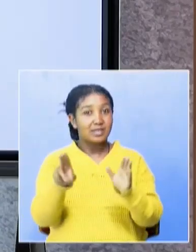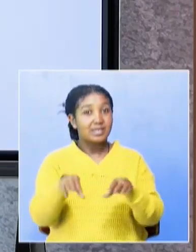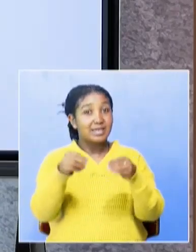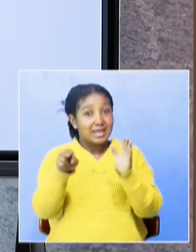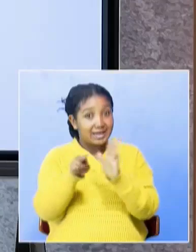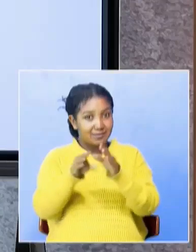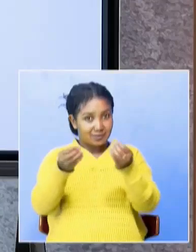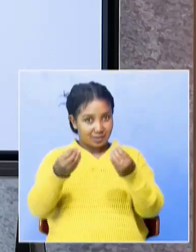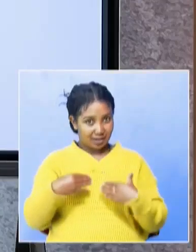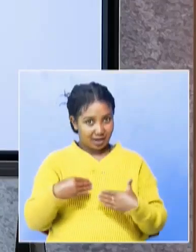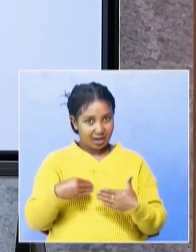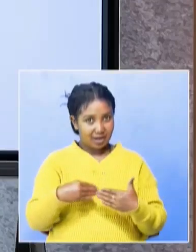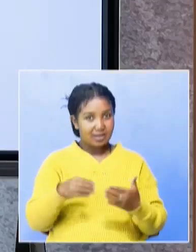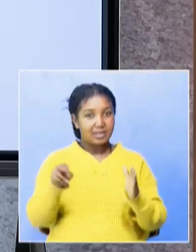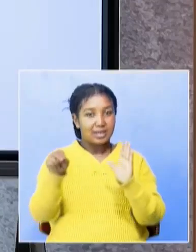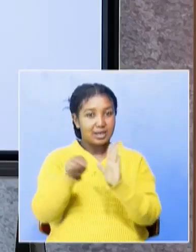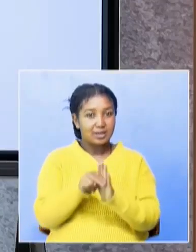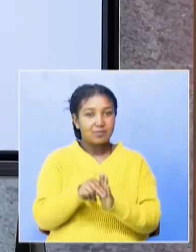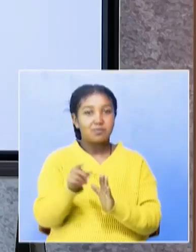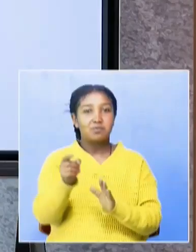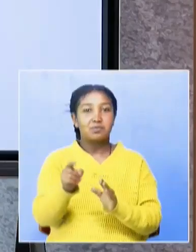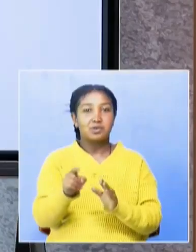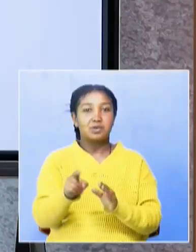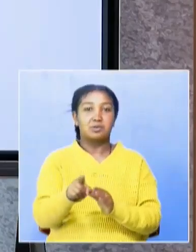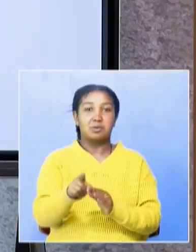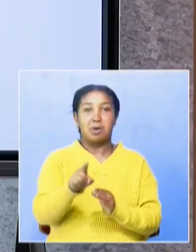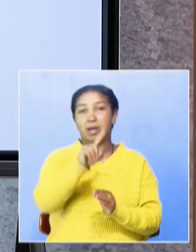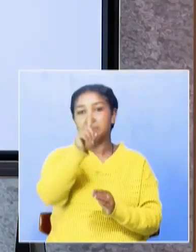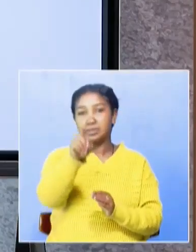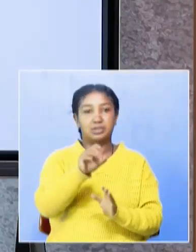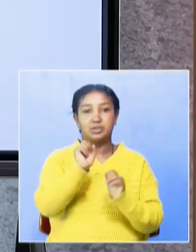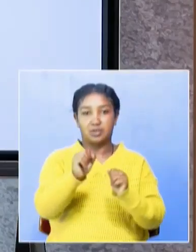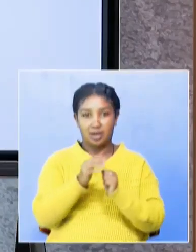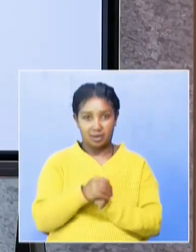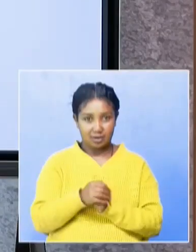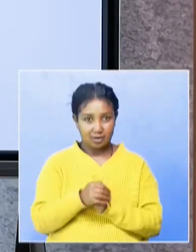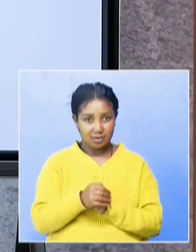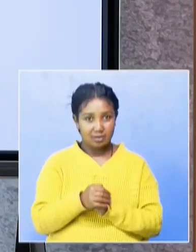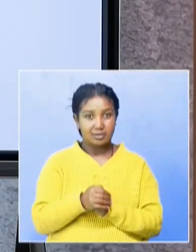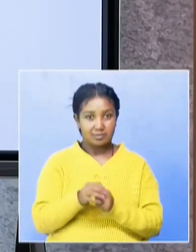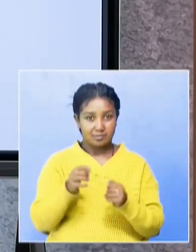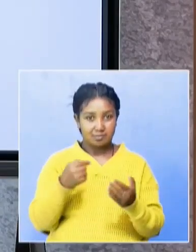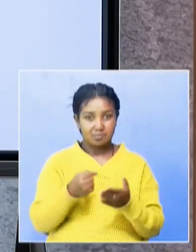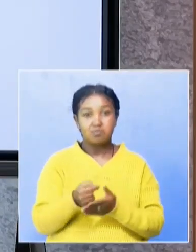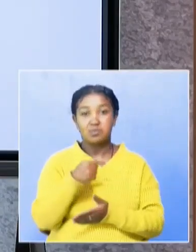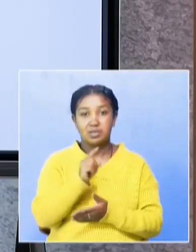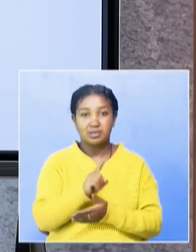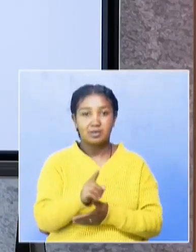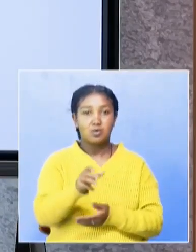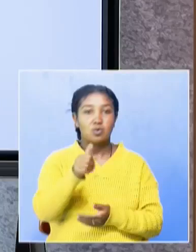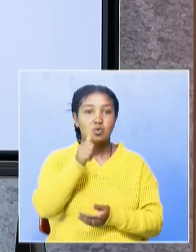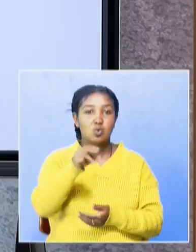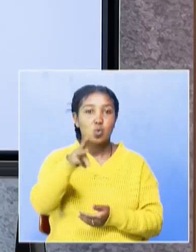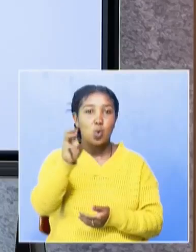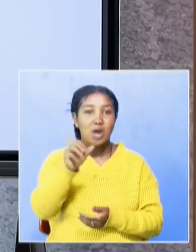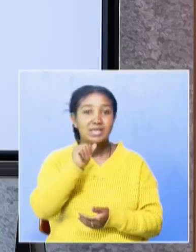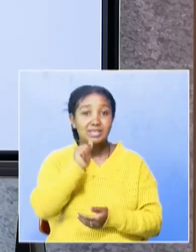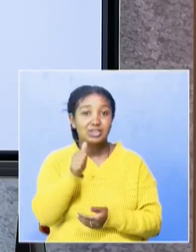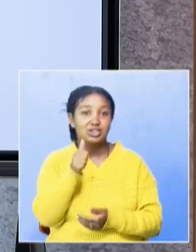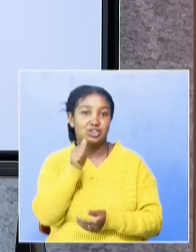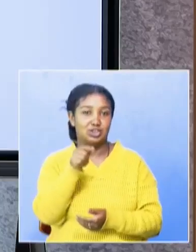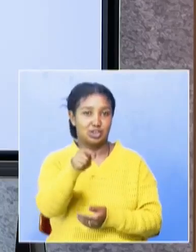in negative, the negative one also can be asking in question form. At that time we can say, wasn't